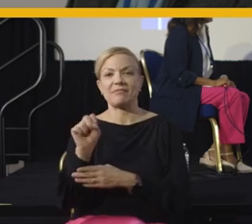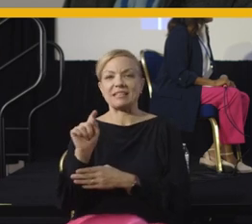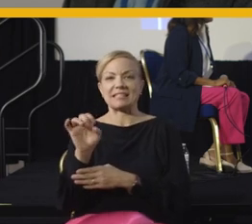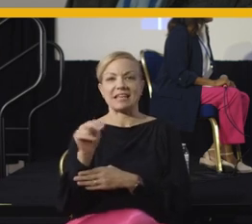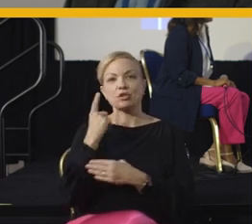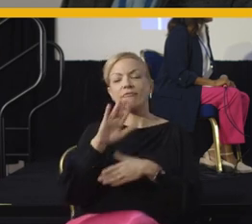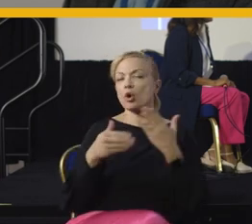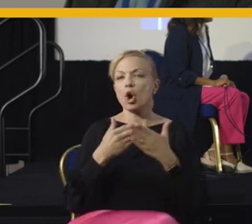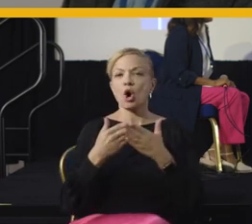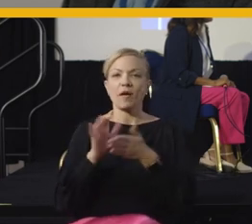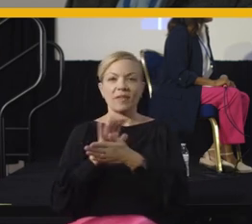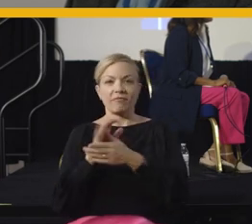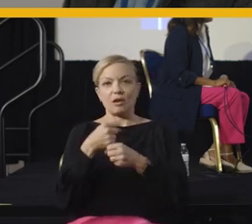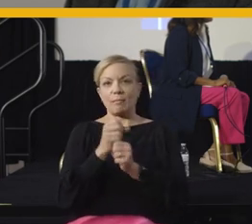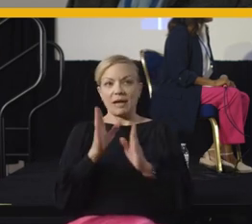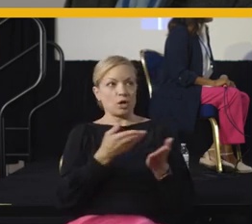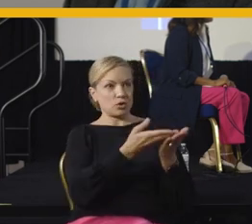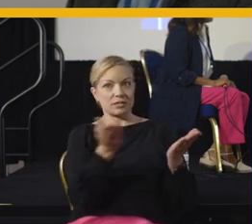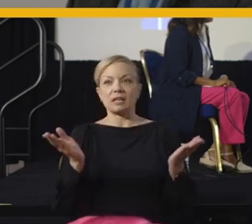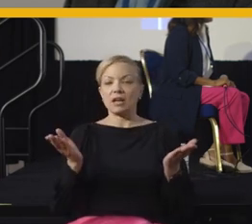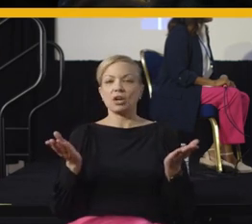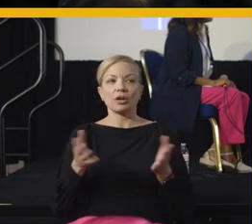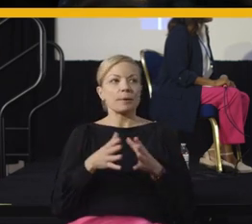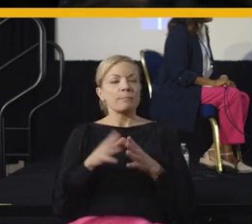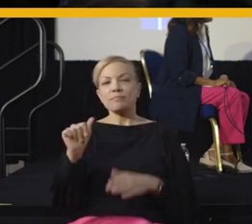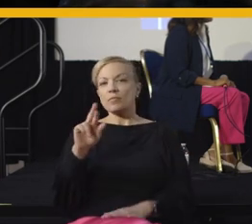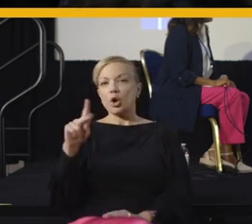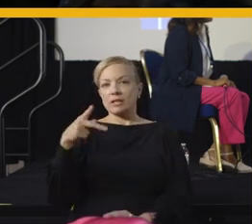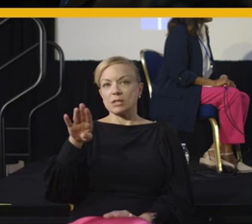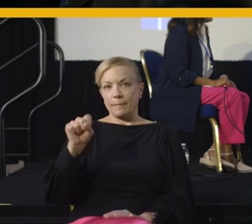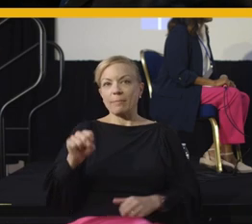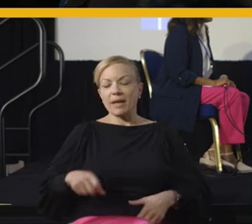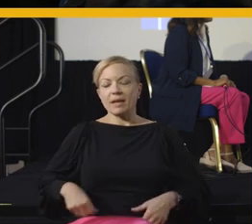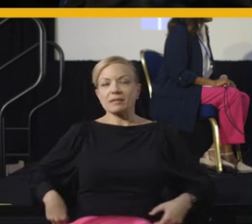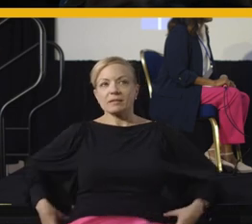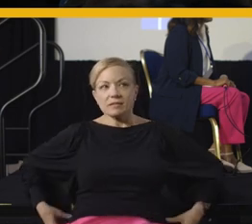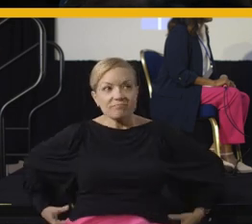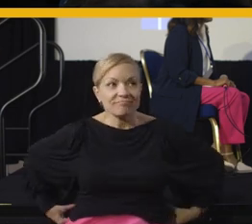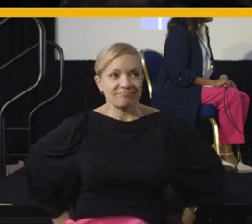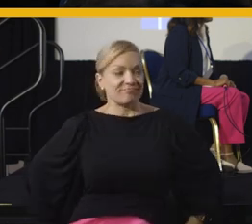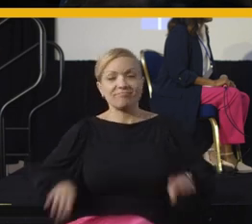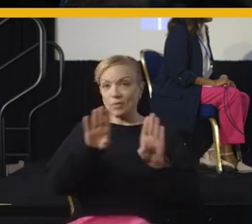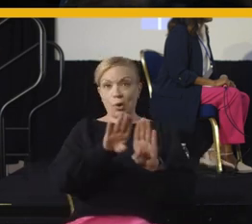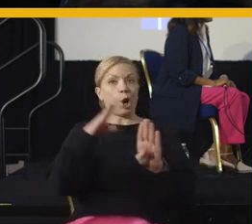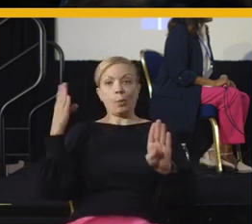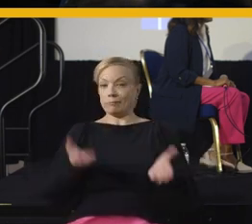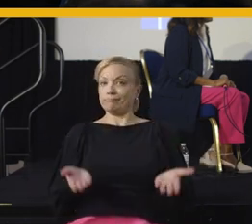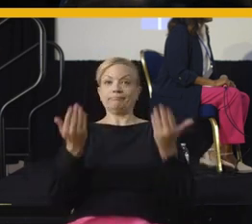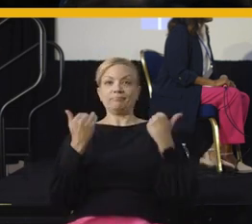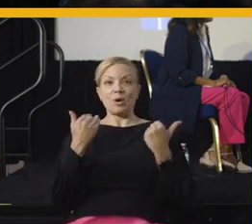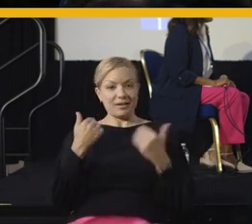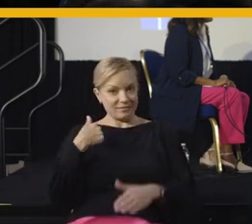all the filmmakers in this room, Arkansas PBS, you know, has an open door to talk to you about your